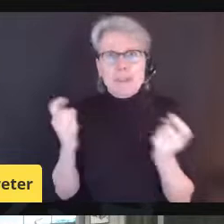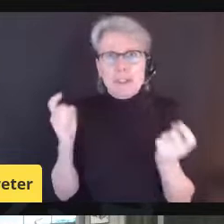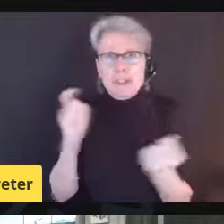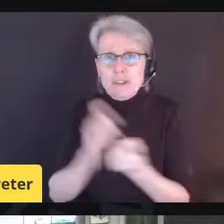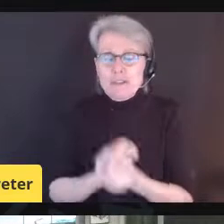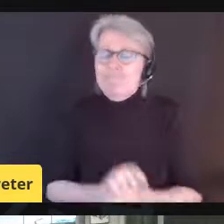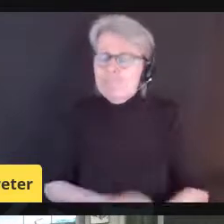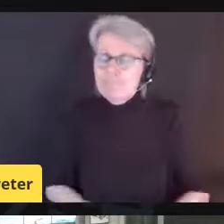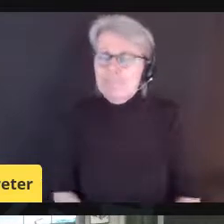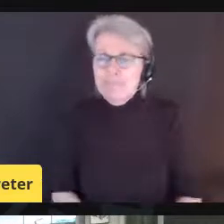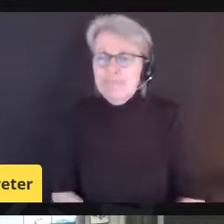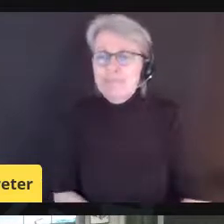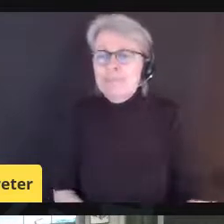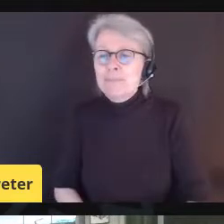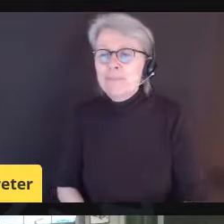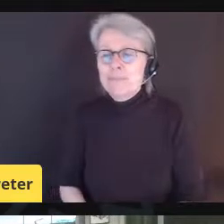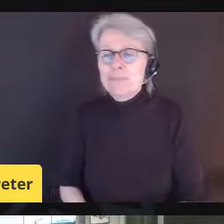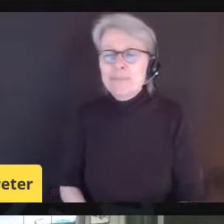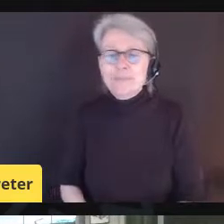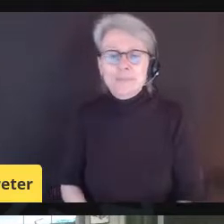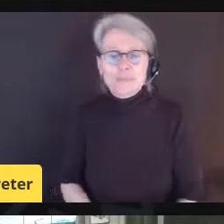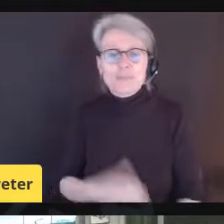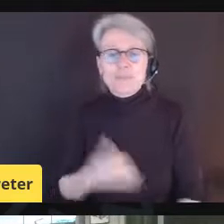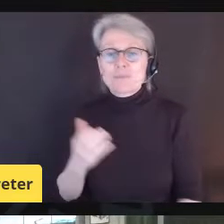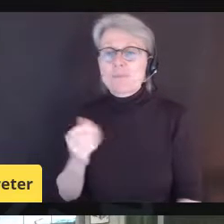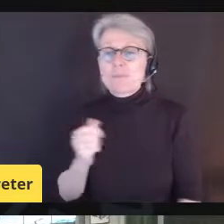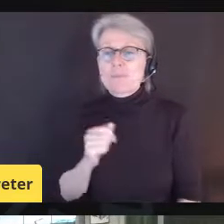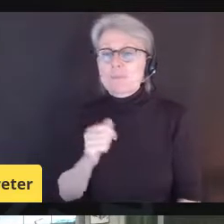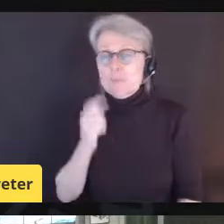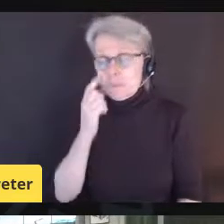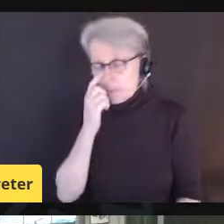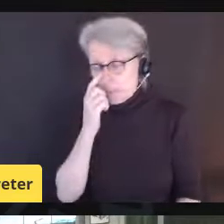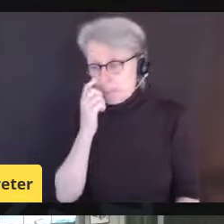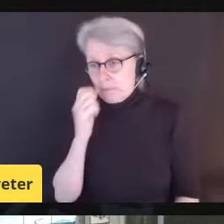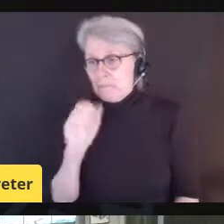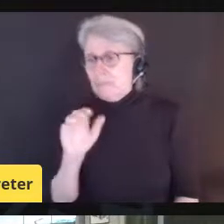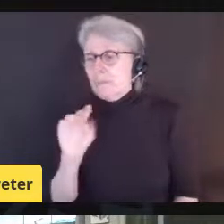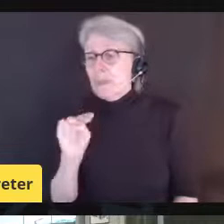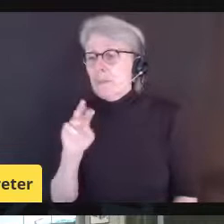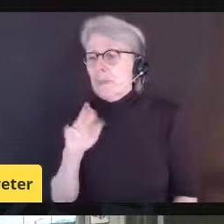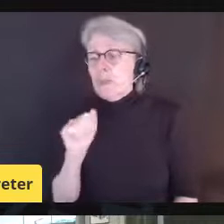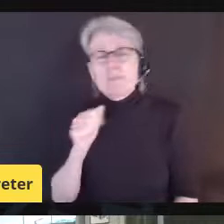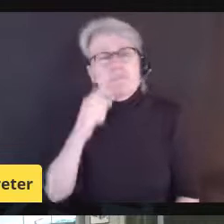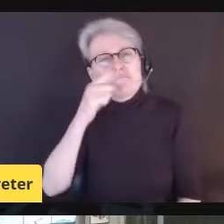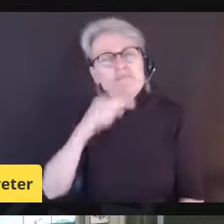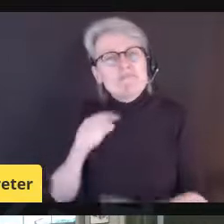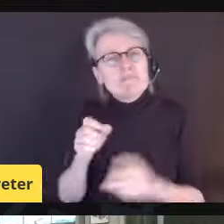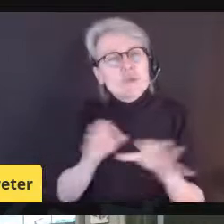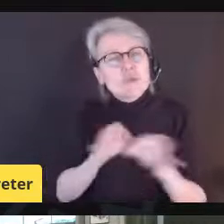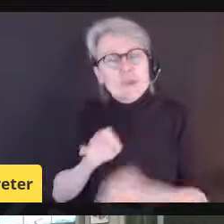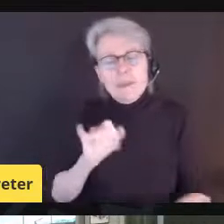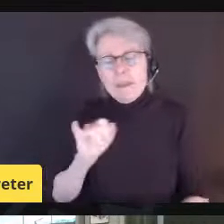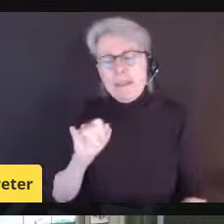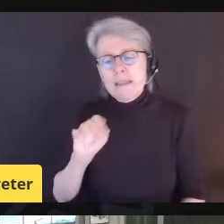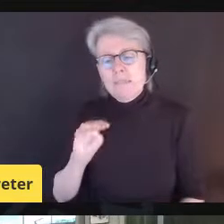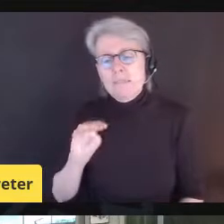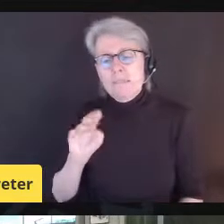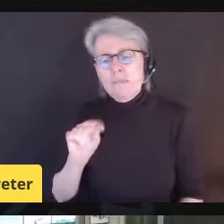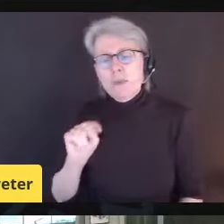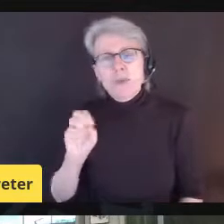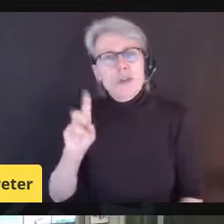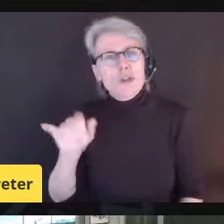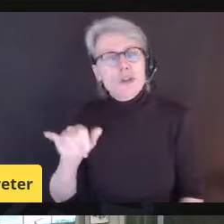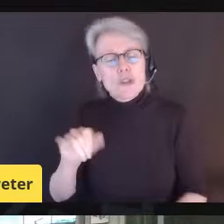Awesome. Thank you. And then Maria, for the audience, could you also describe a little bit about what immunology and hematology is? I